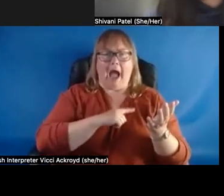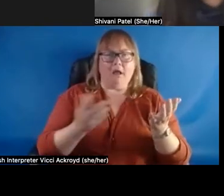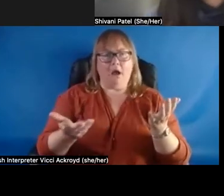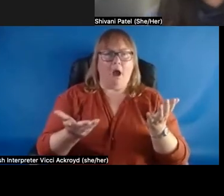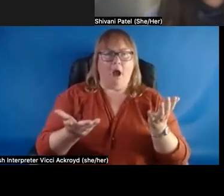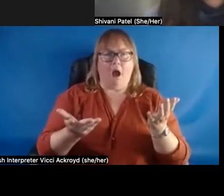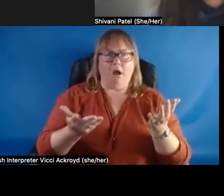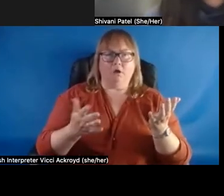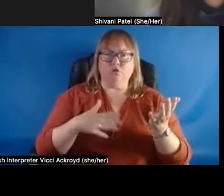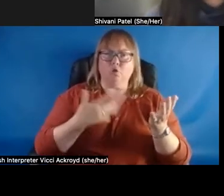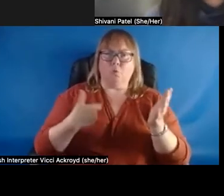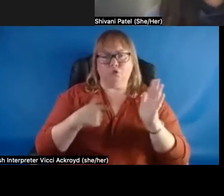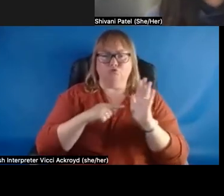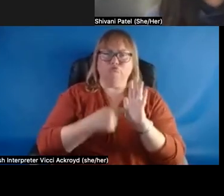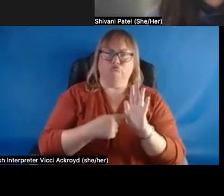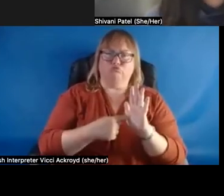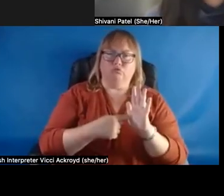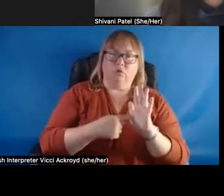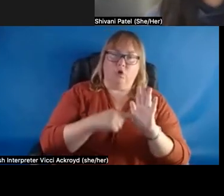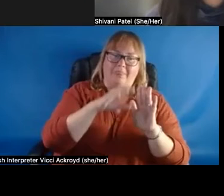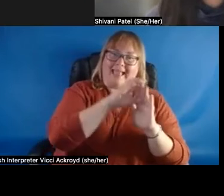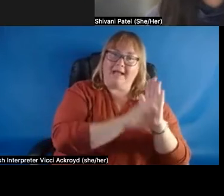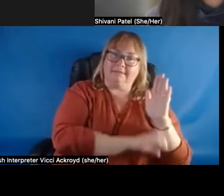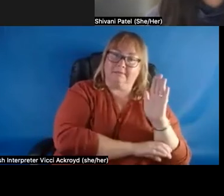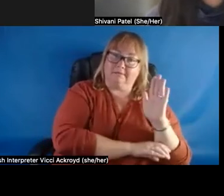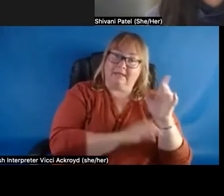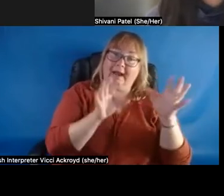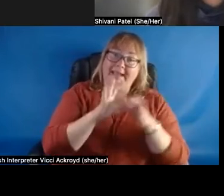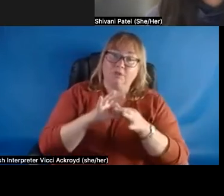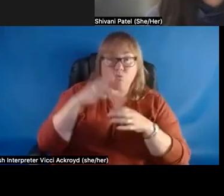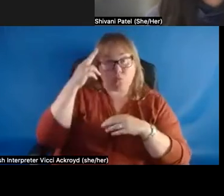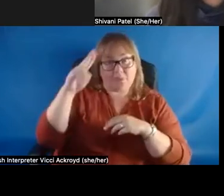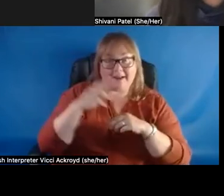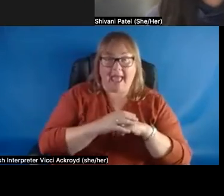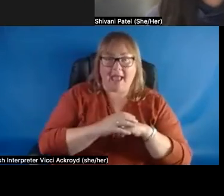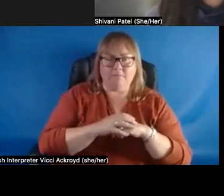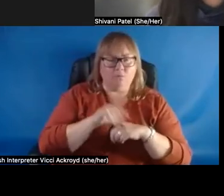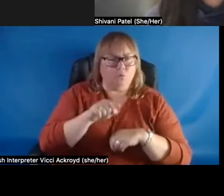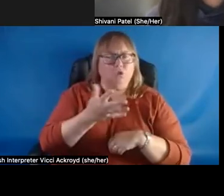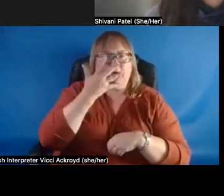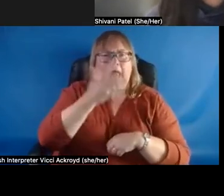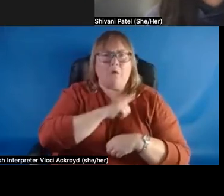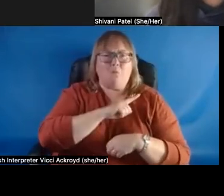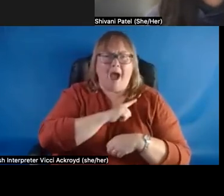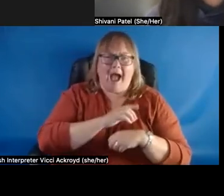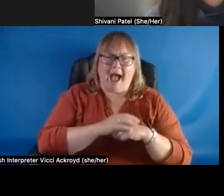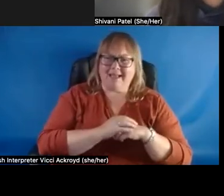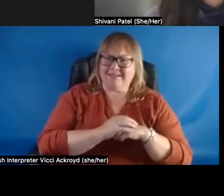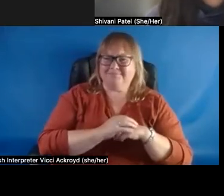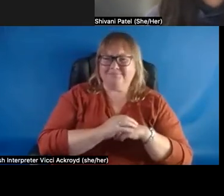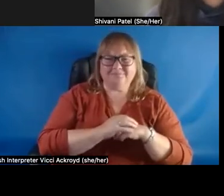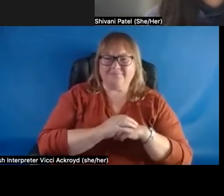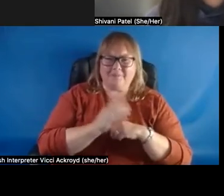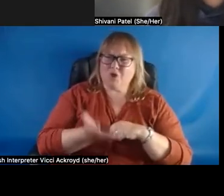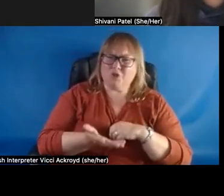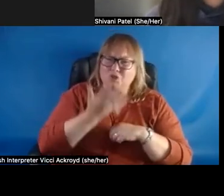your caste, or don't you want to like why are you ashamed of it? But it isn't just about being ashamed or being proud